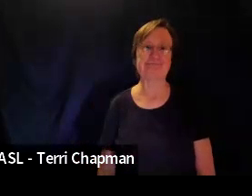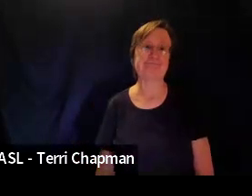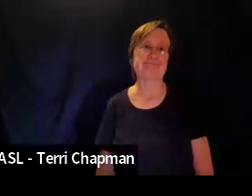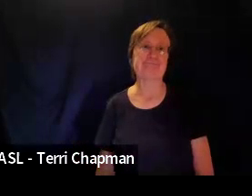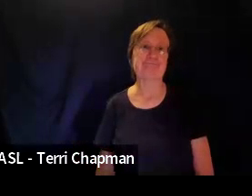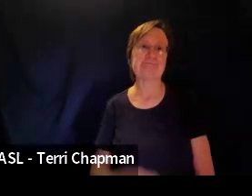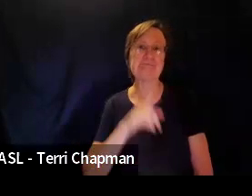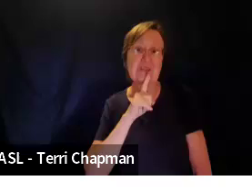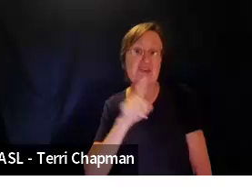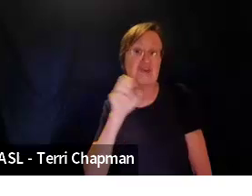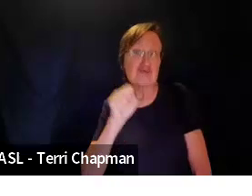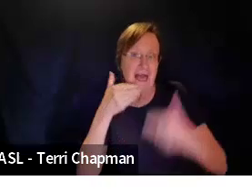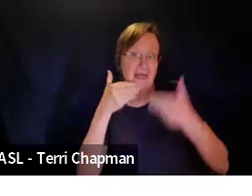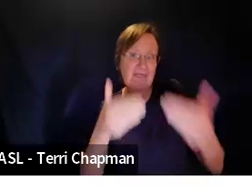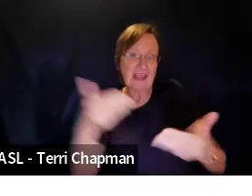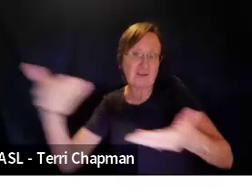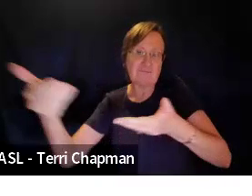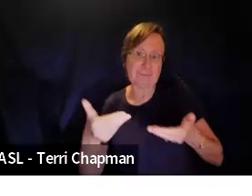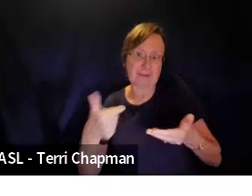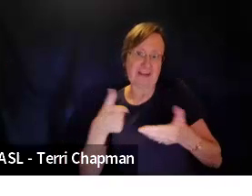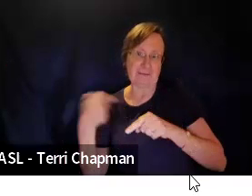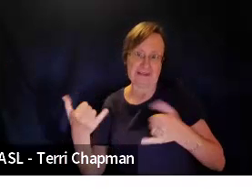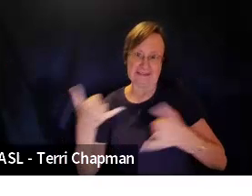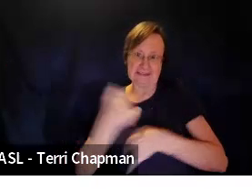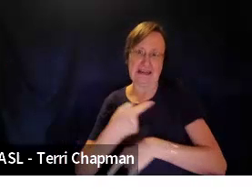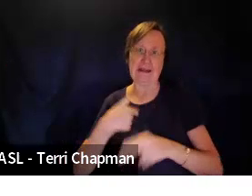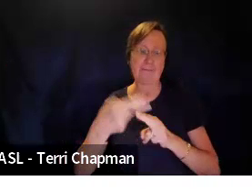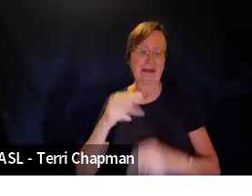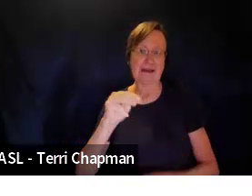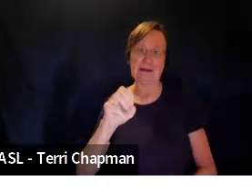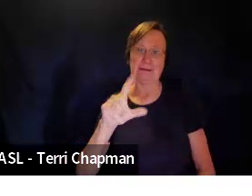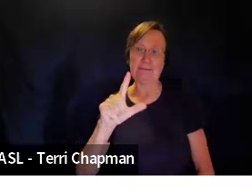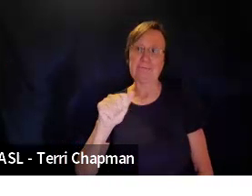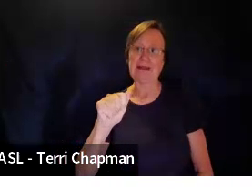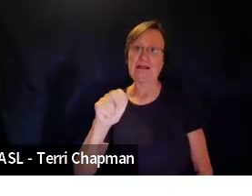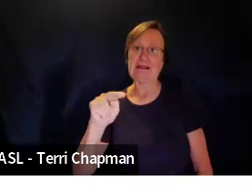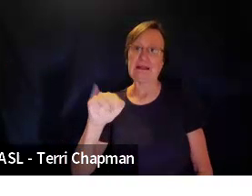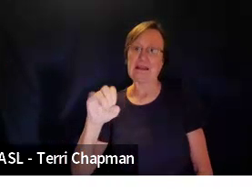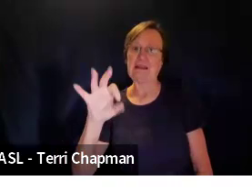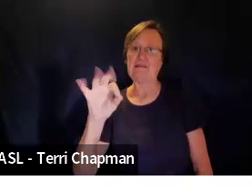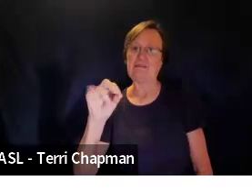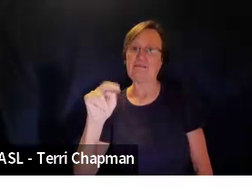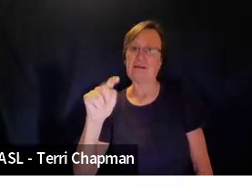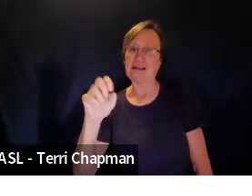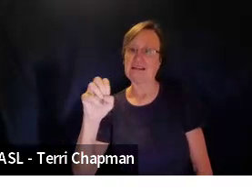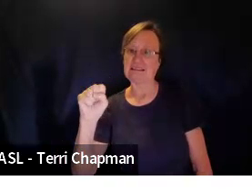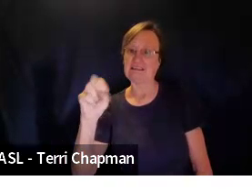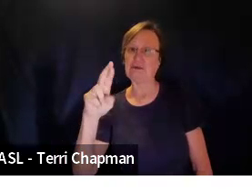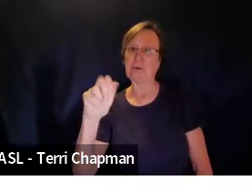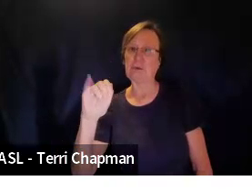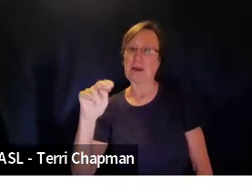Sure, and thanks for having me today. My name is Melanie Fontes Rayner. My pronouns are she, her,